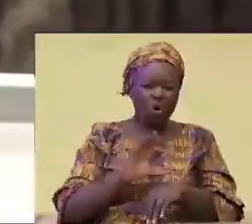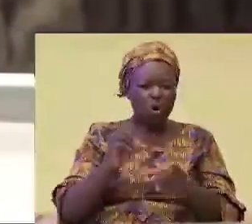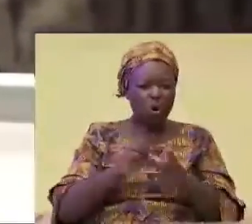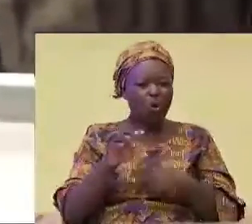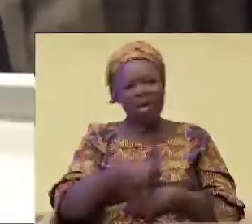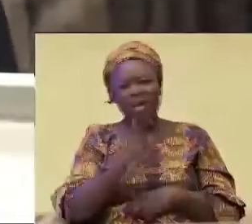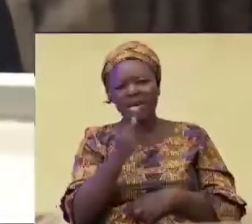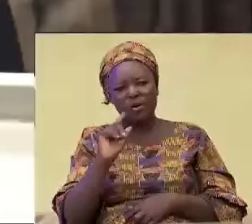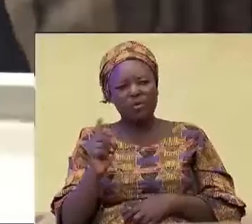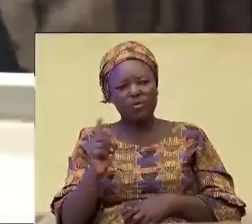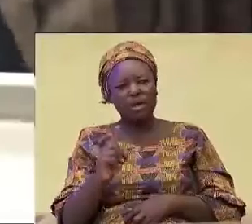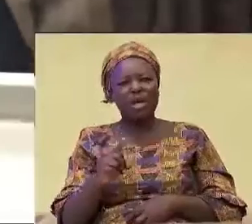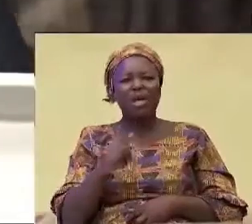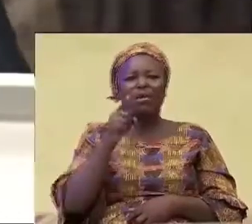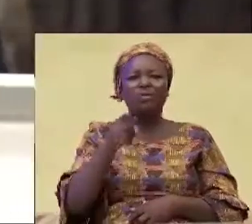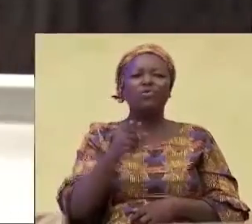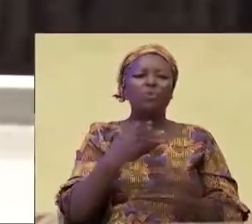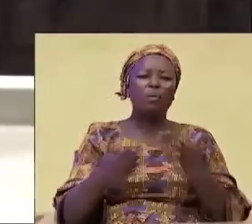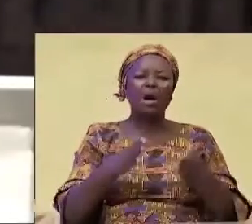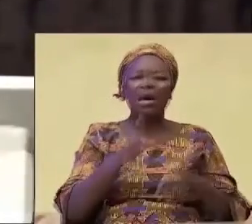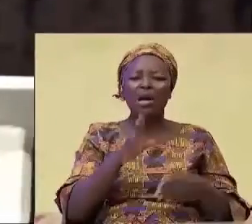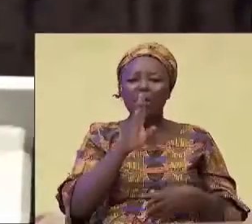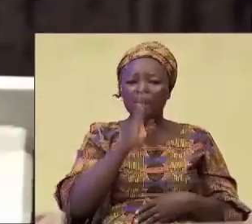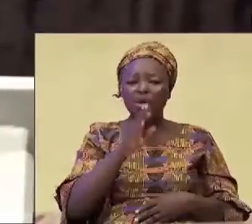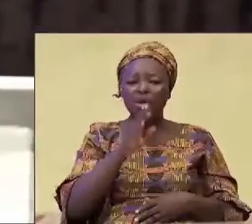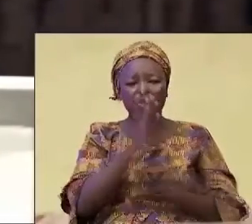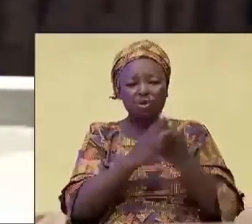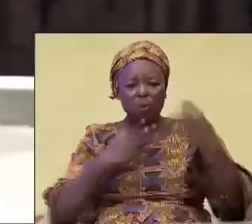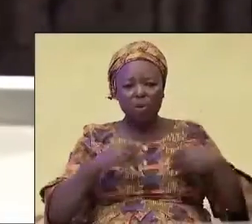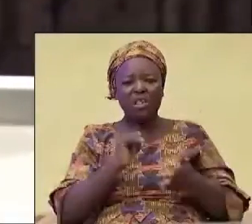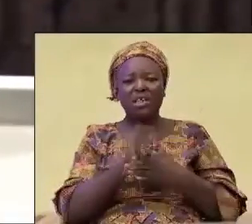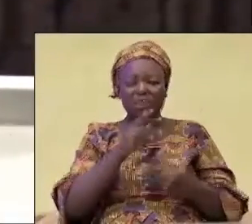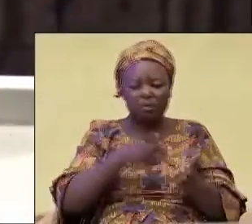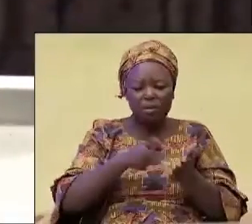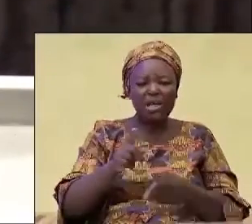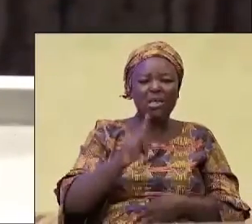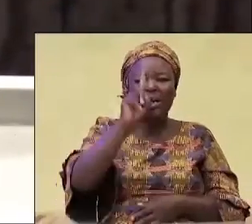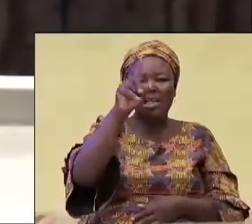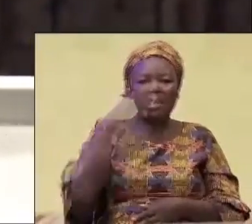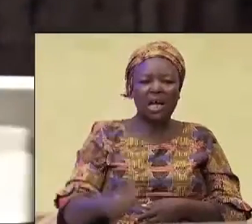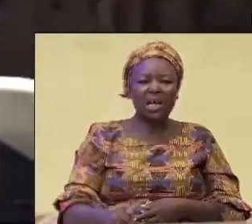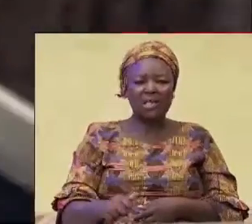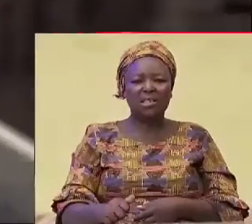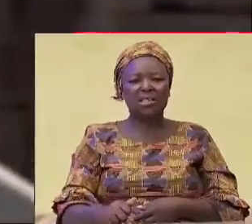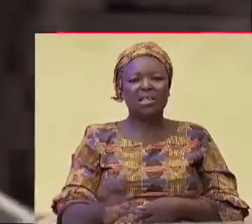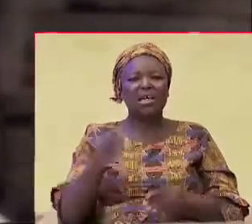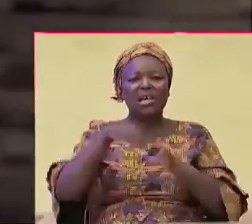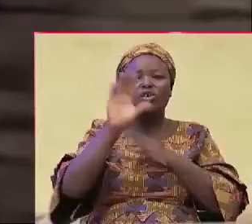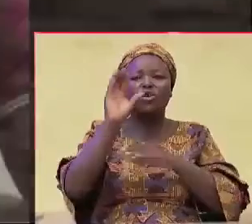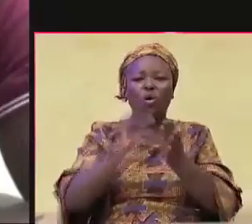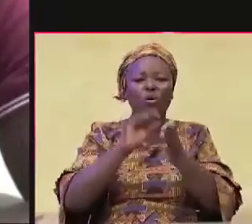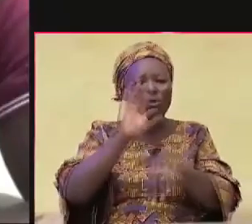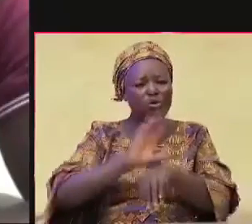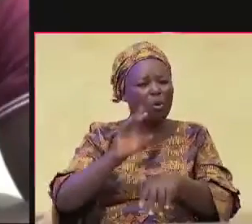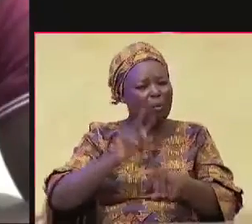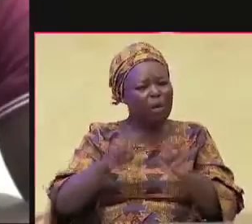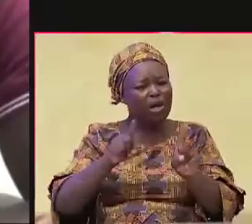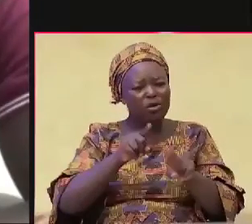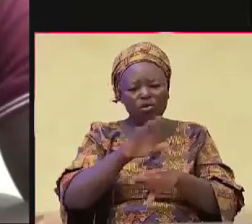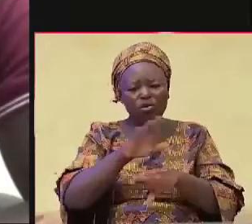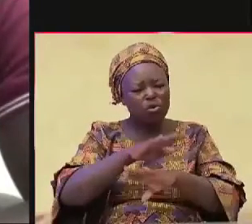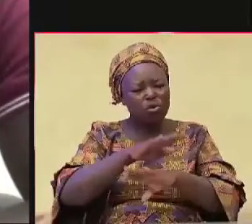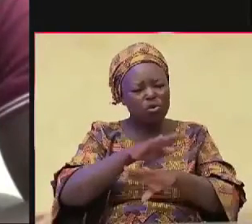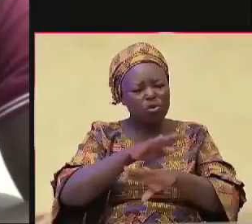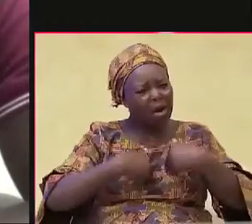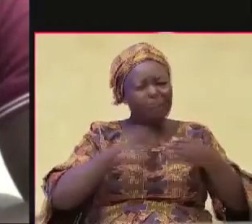hymn singer. You might be a person paying tithes and offering in the church, but you do not